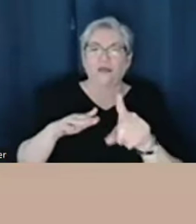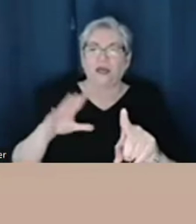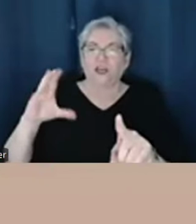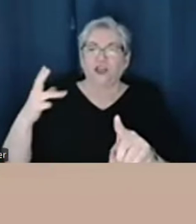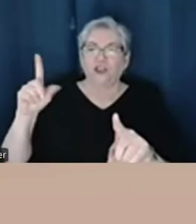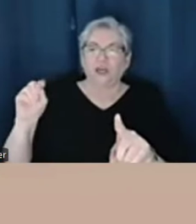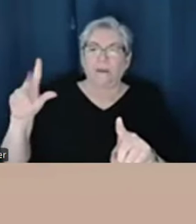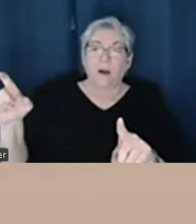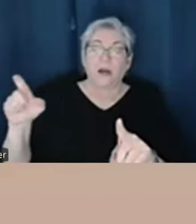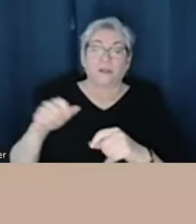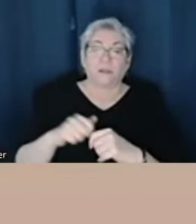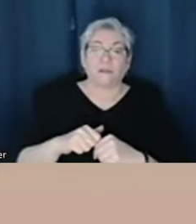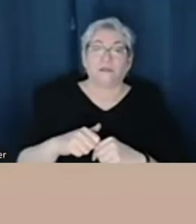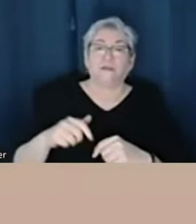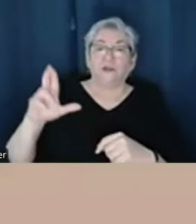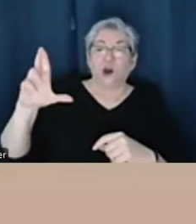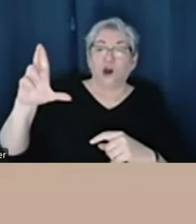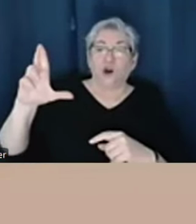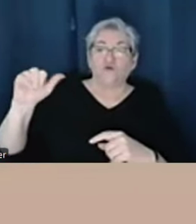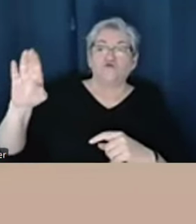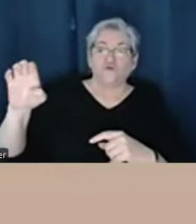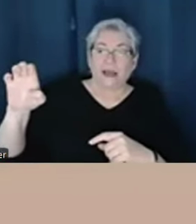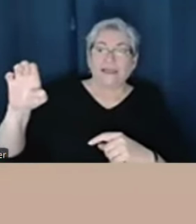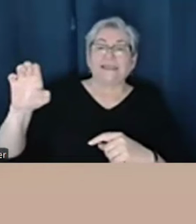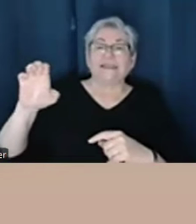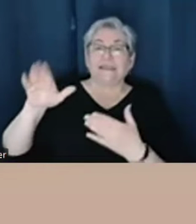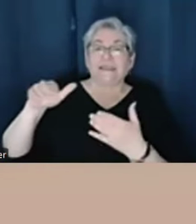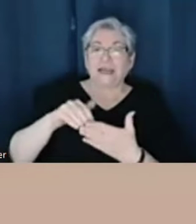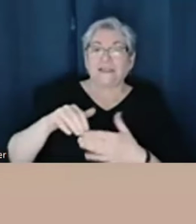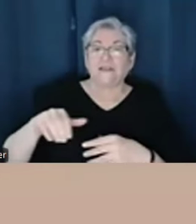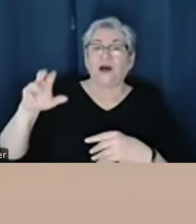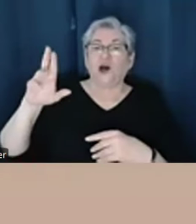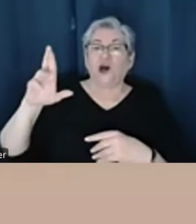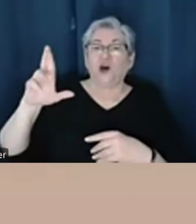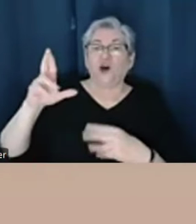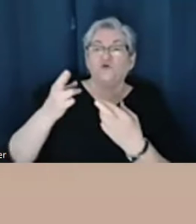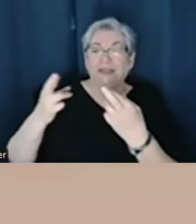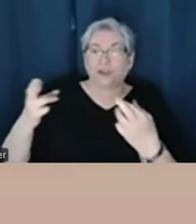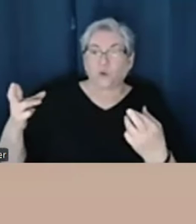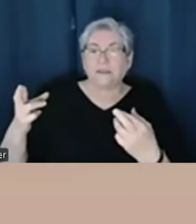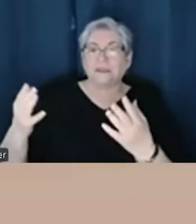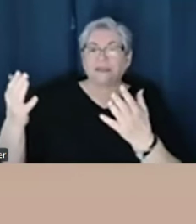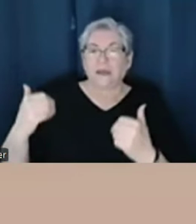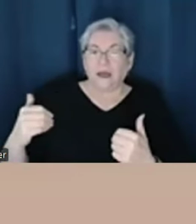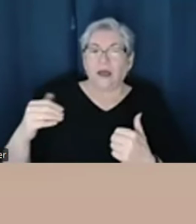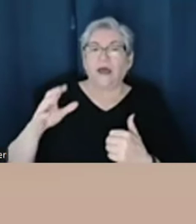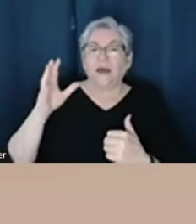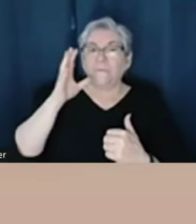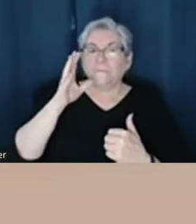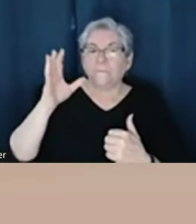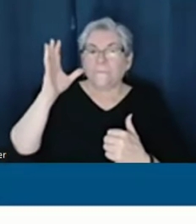go to the Raise Center, Resources, Partners, Parent Centers, Youth, and Family, and you'll find it right there. It